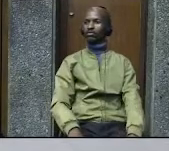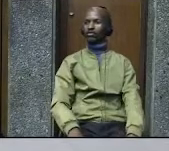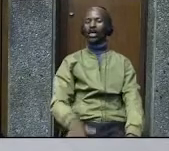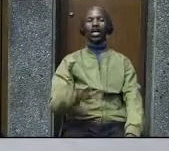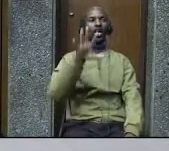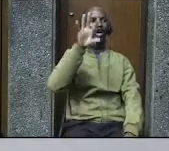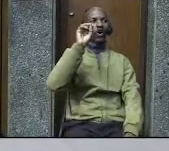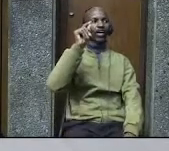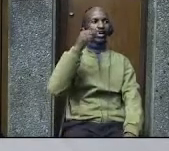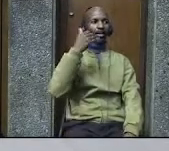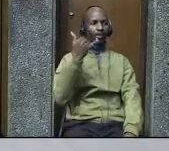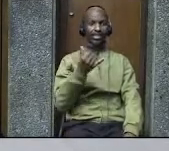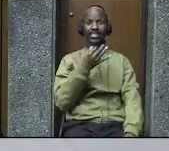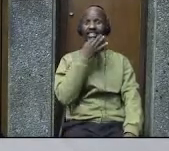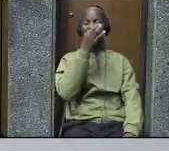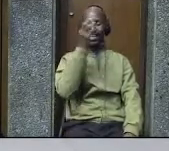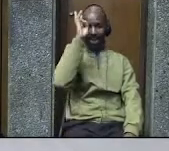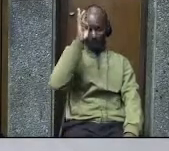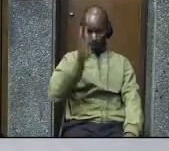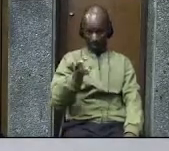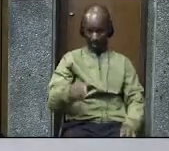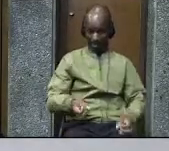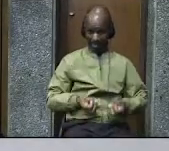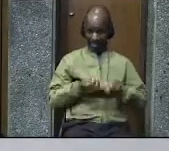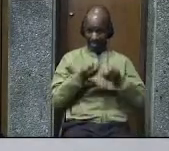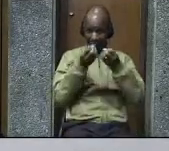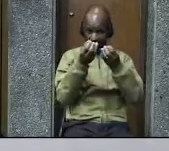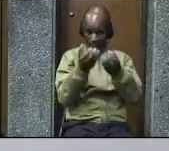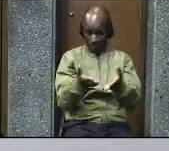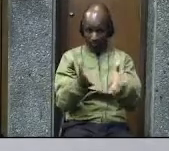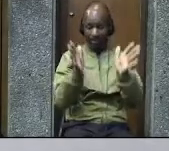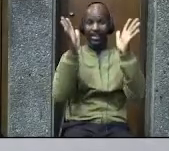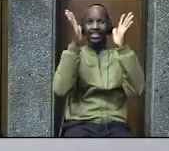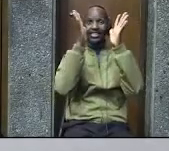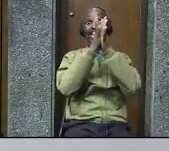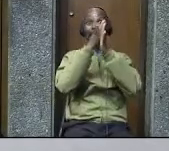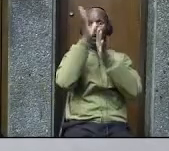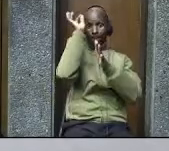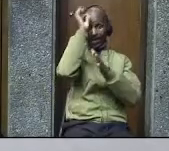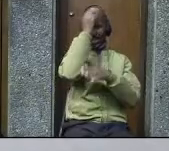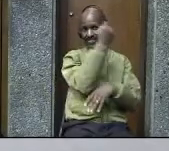Okay, let me then say I will give you 10 minutes each.